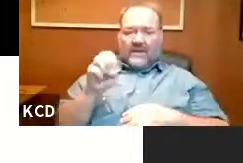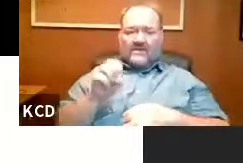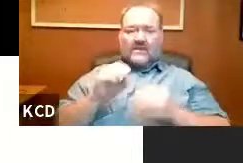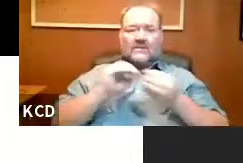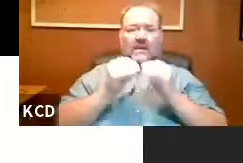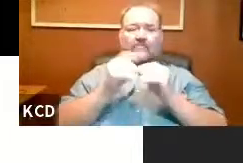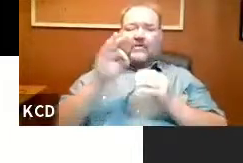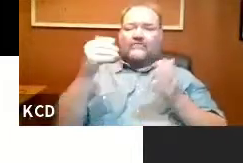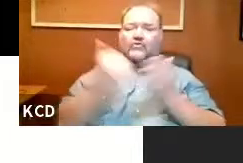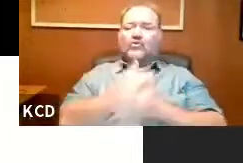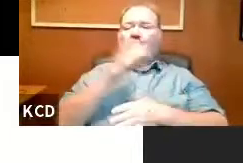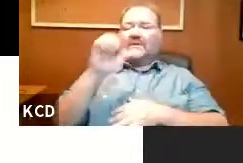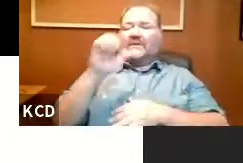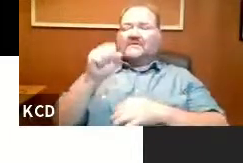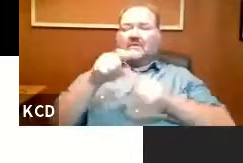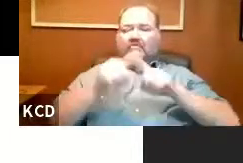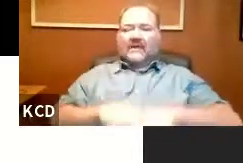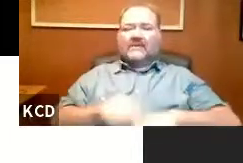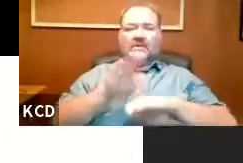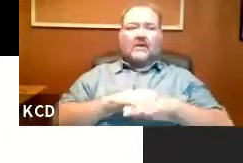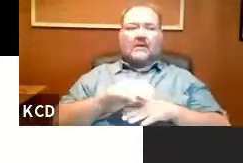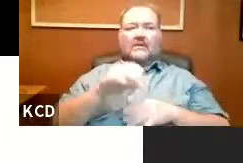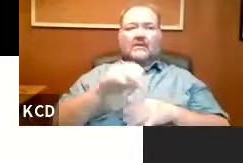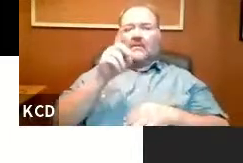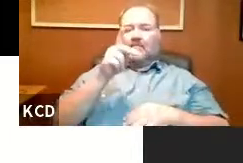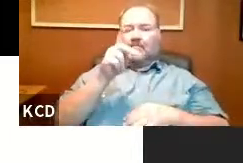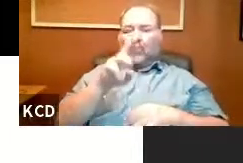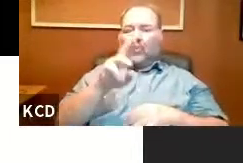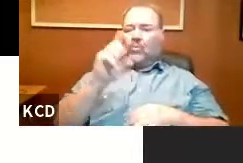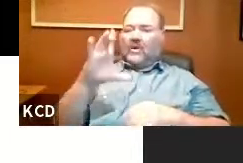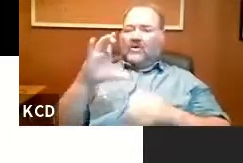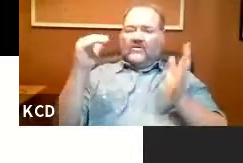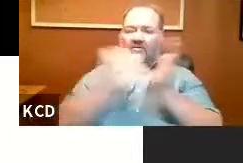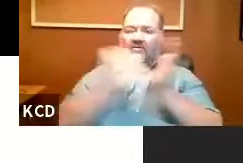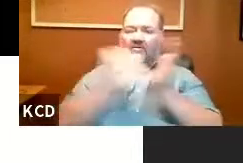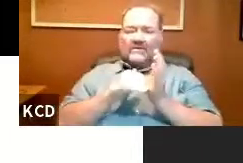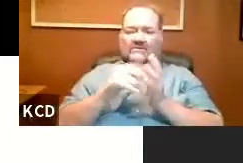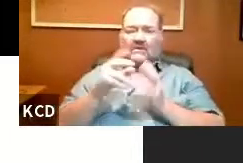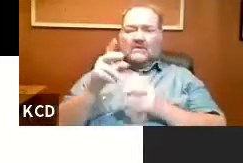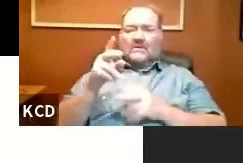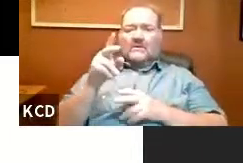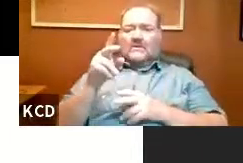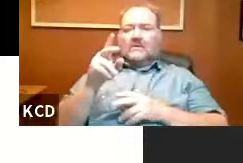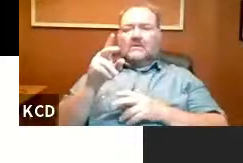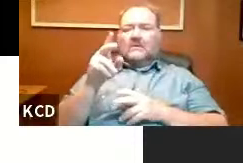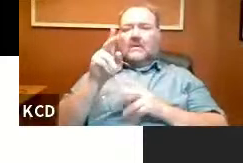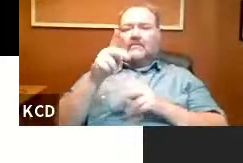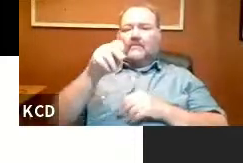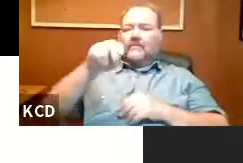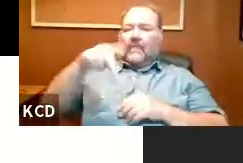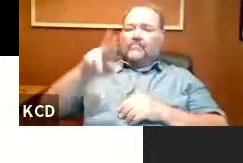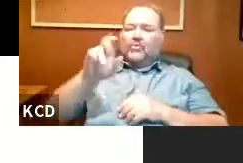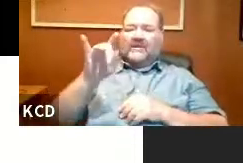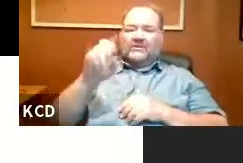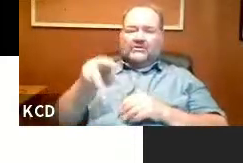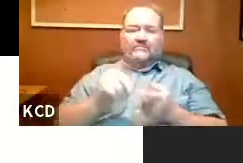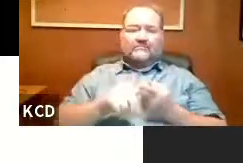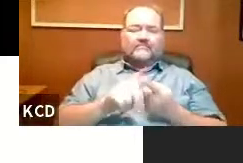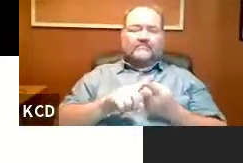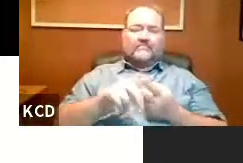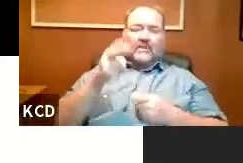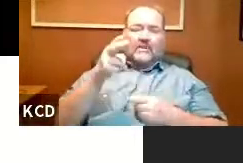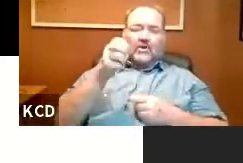new cases based on cases per 100,000 population, the Hertz or THA district